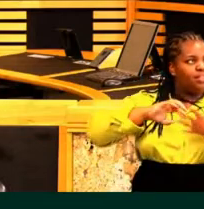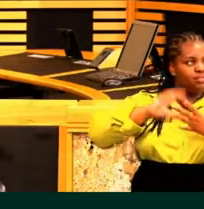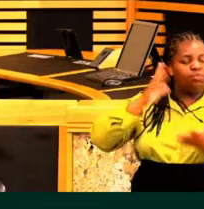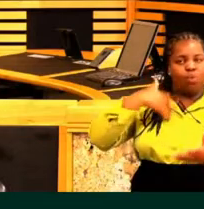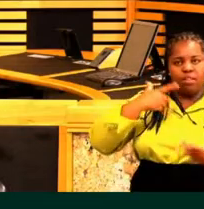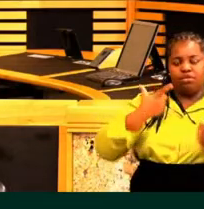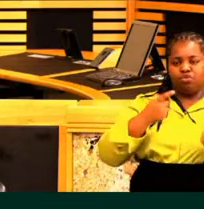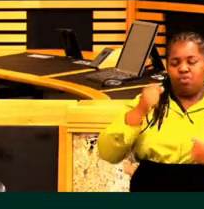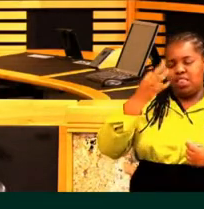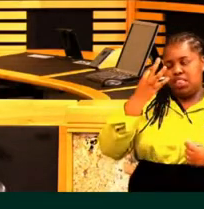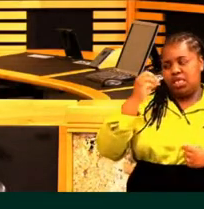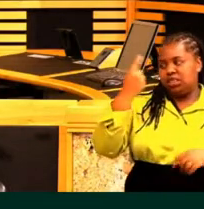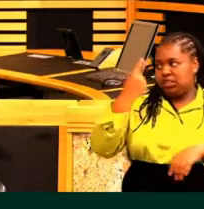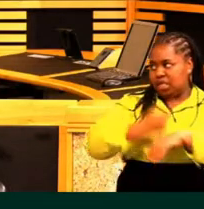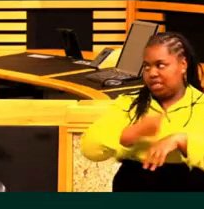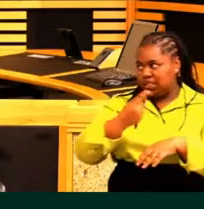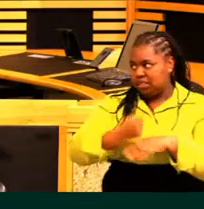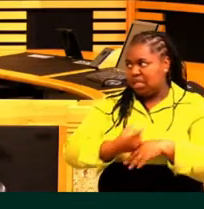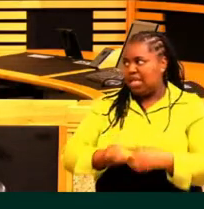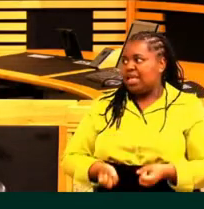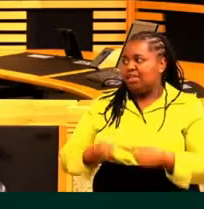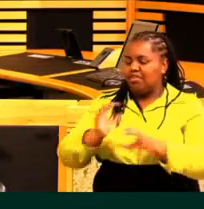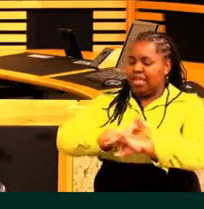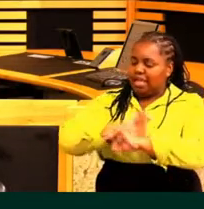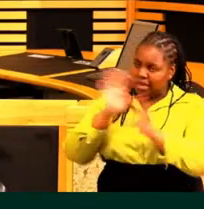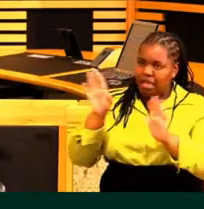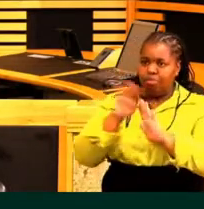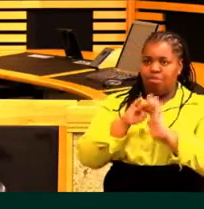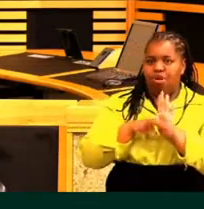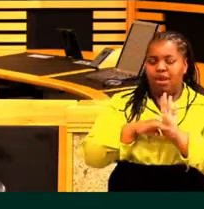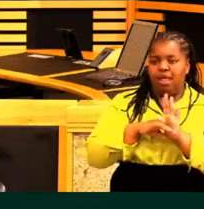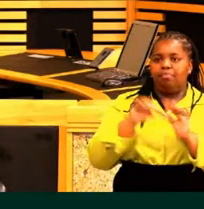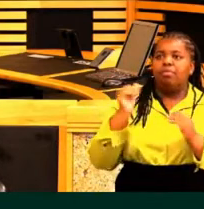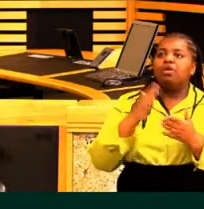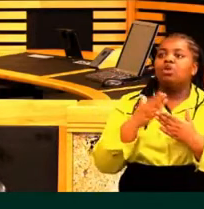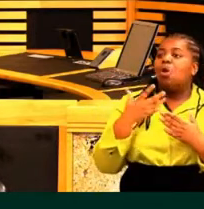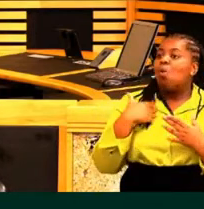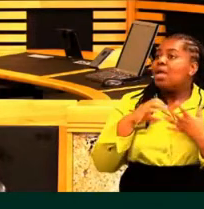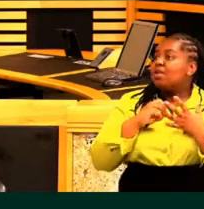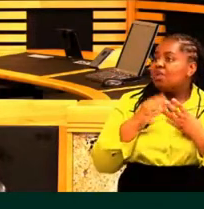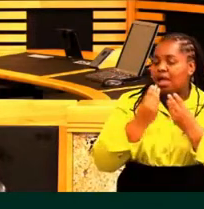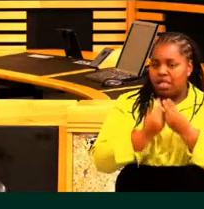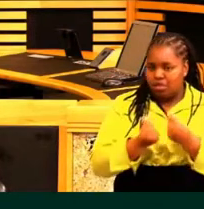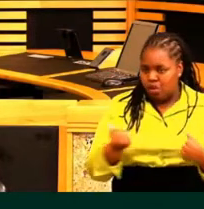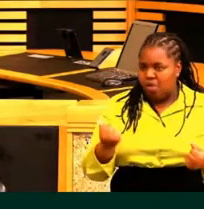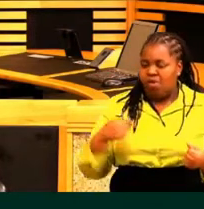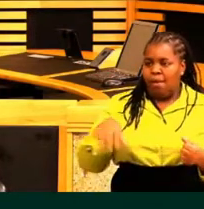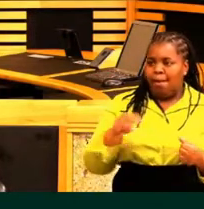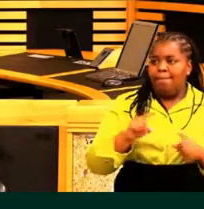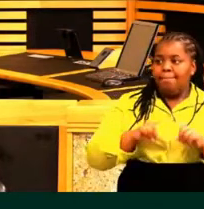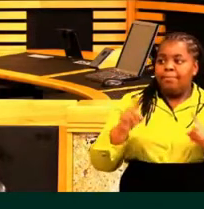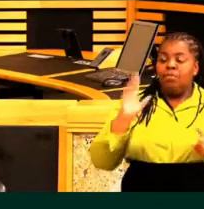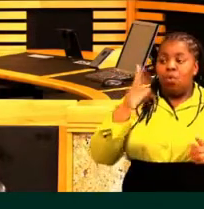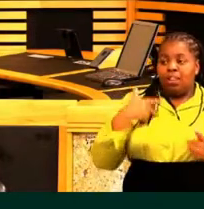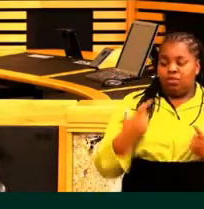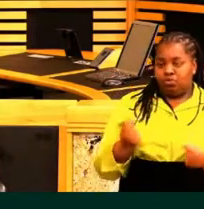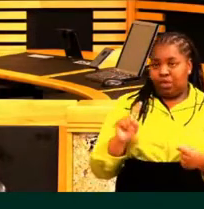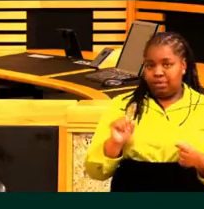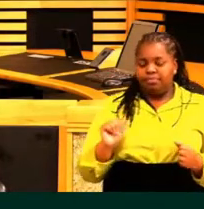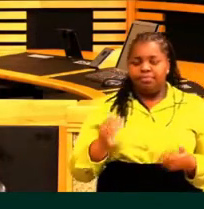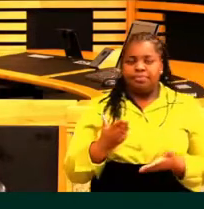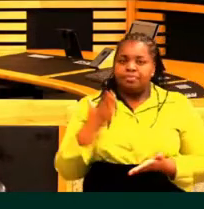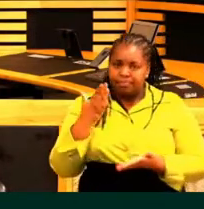30 days give a clear program of action attend to almost every aspect but what we're going to do now is to